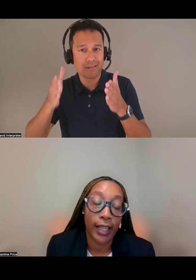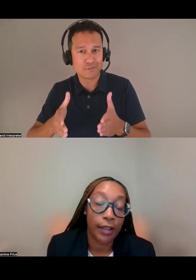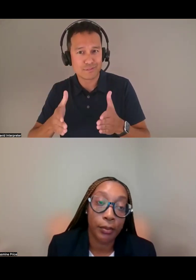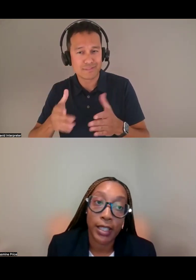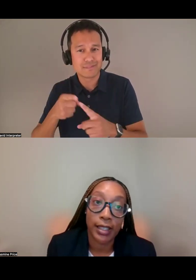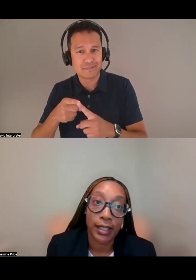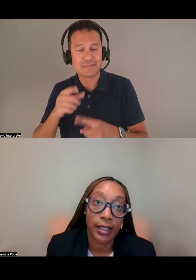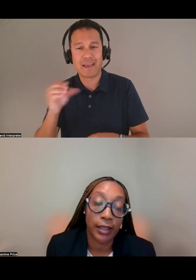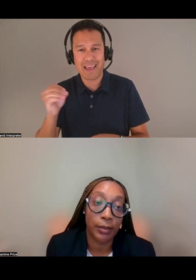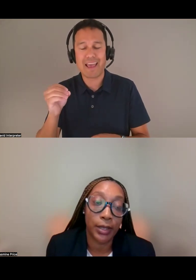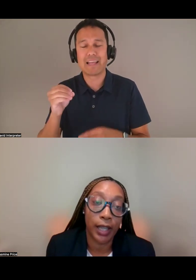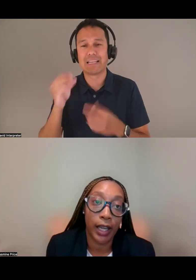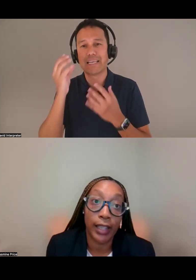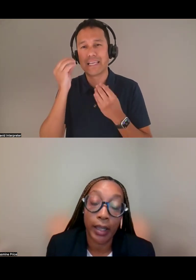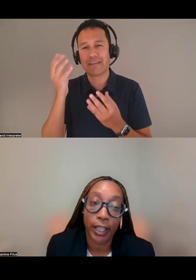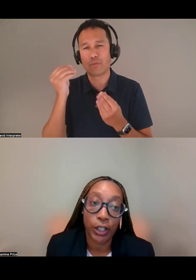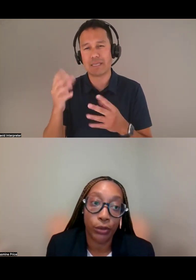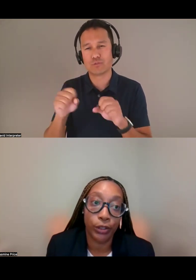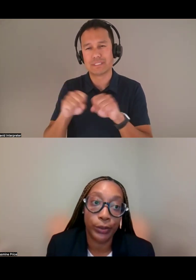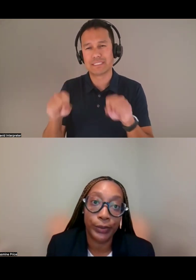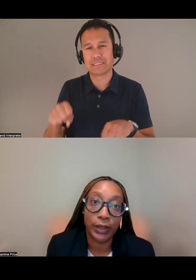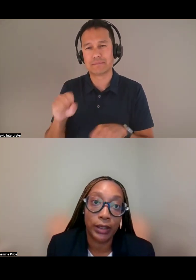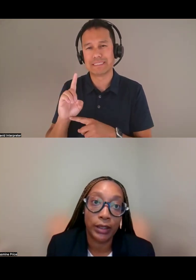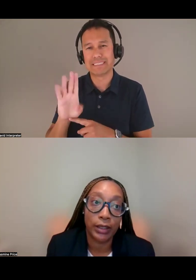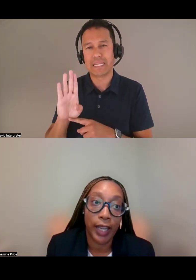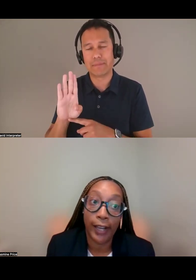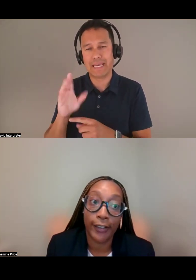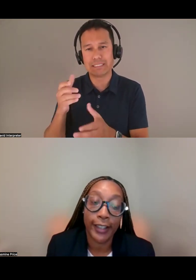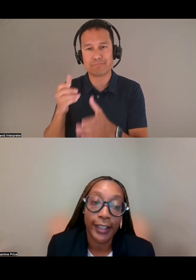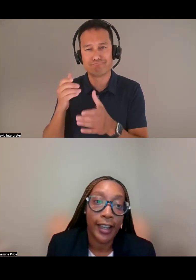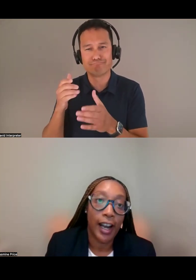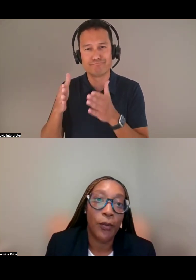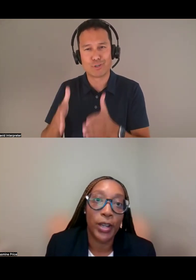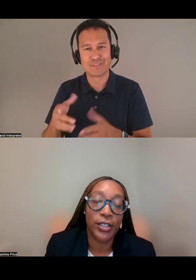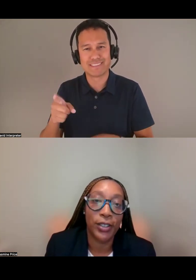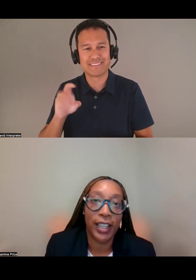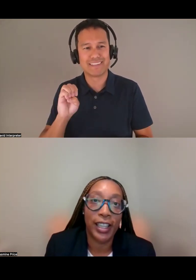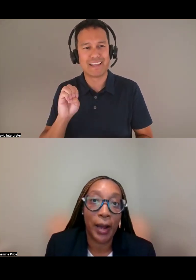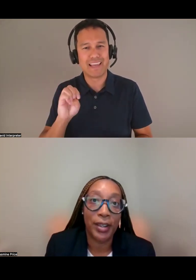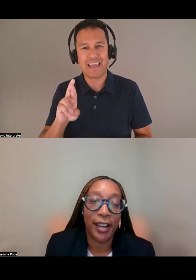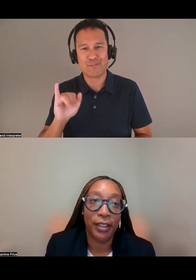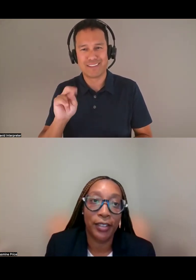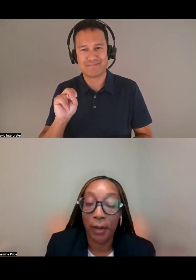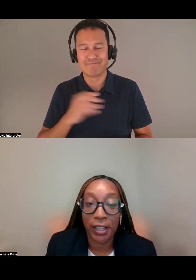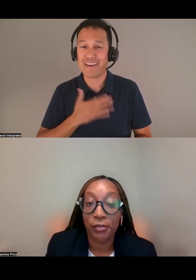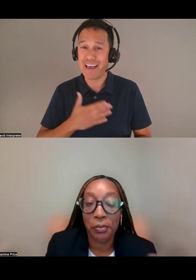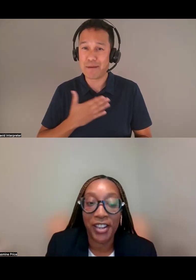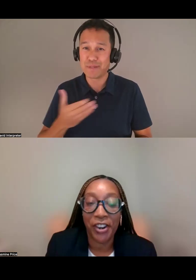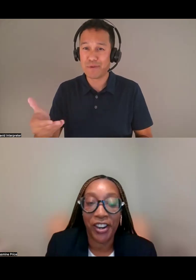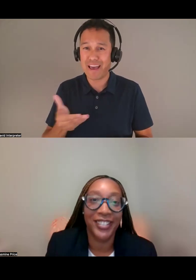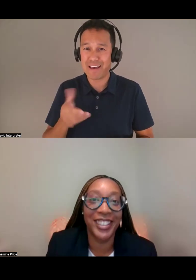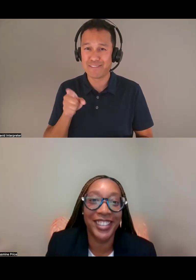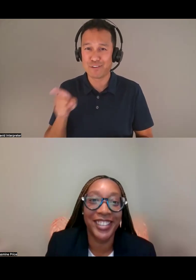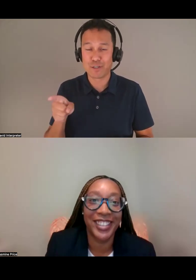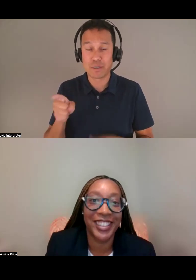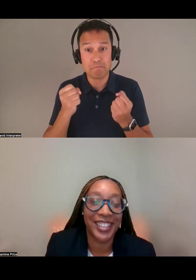our EHDI information systems database guru, Erin. We are so lucky and happy to have her, and many of you may know